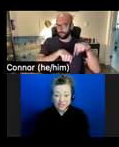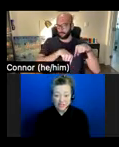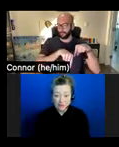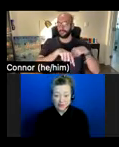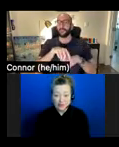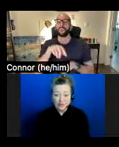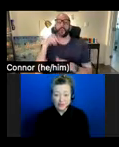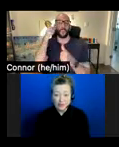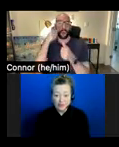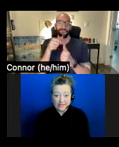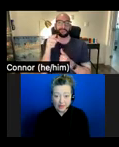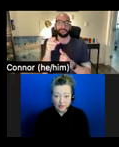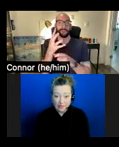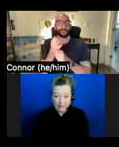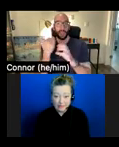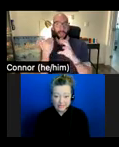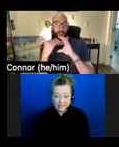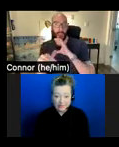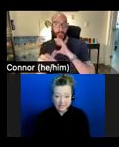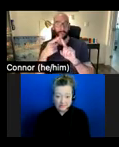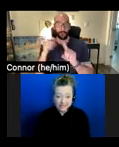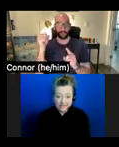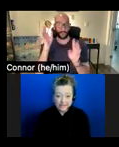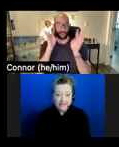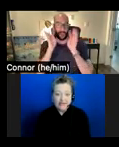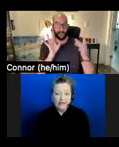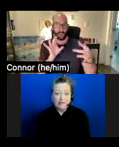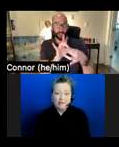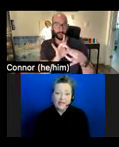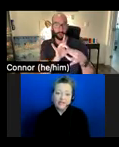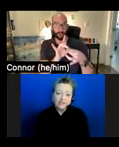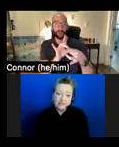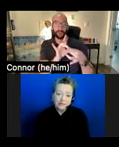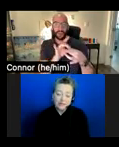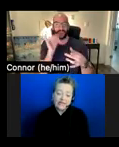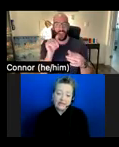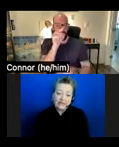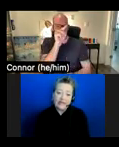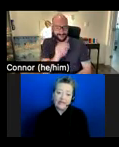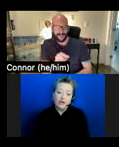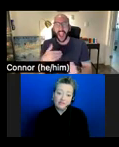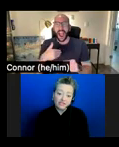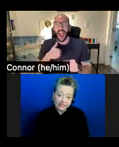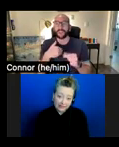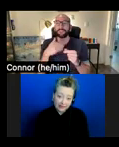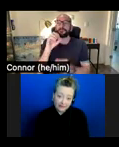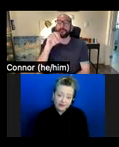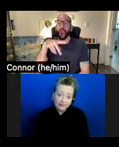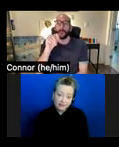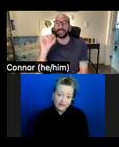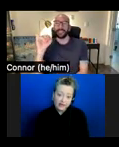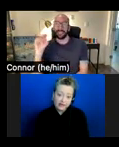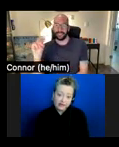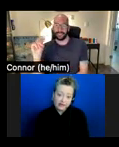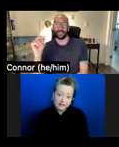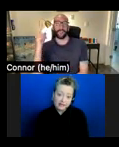getting into Slack, I want to back up just a couple steps. Remember, I had talked about getting a confirmation email